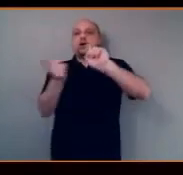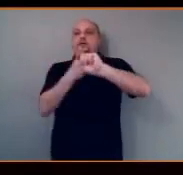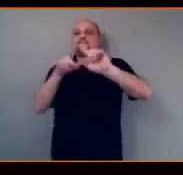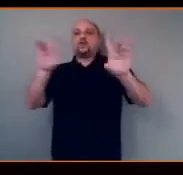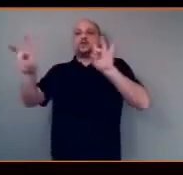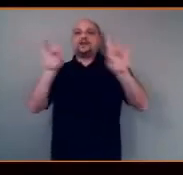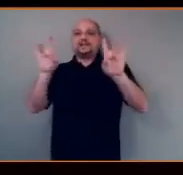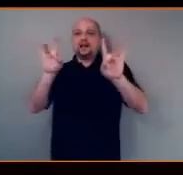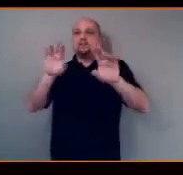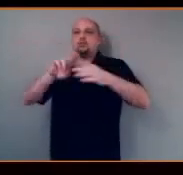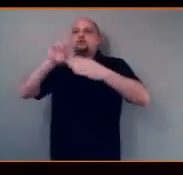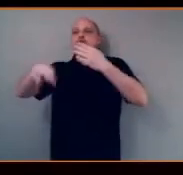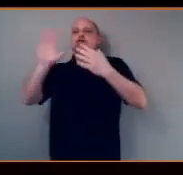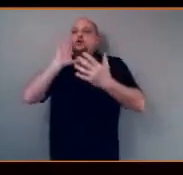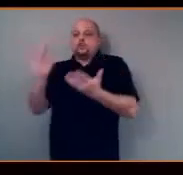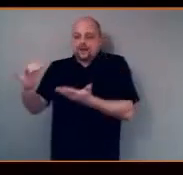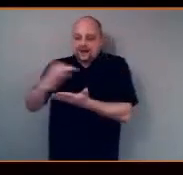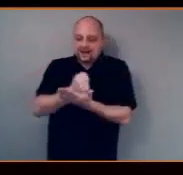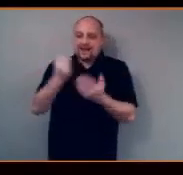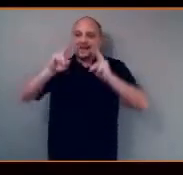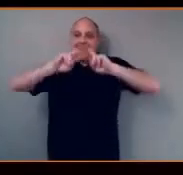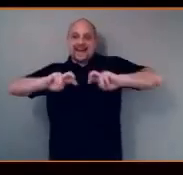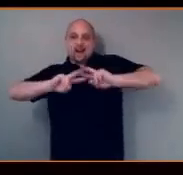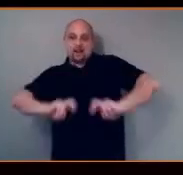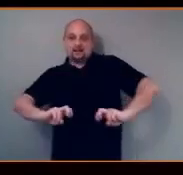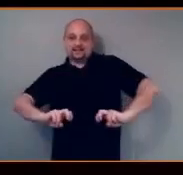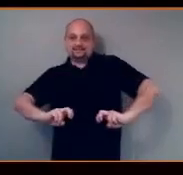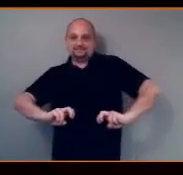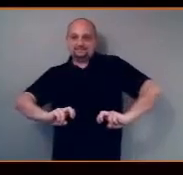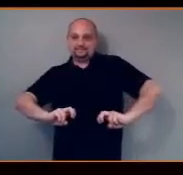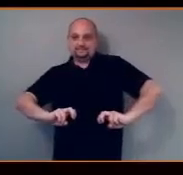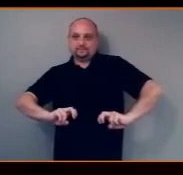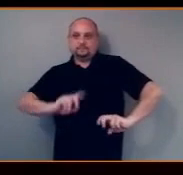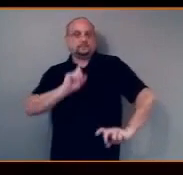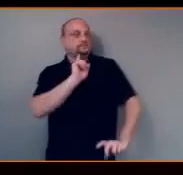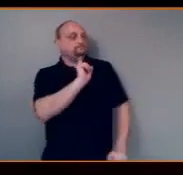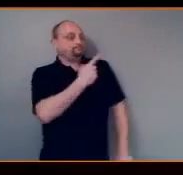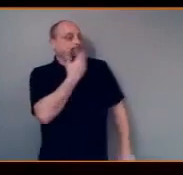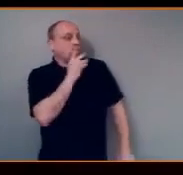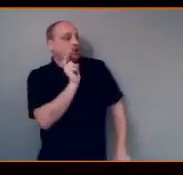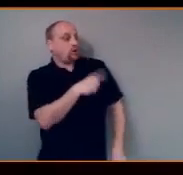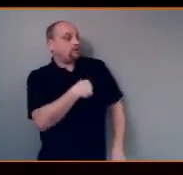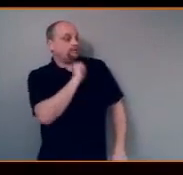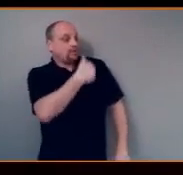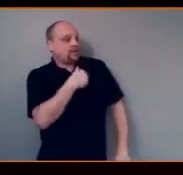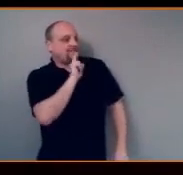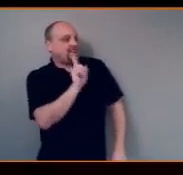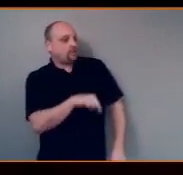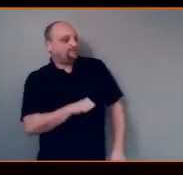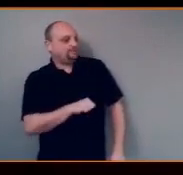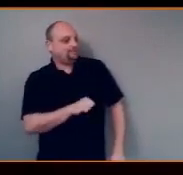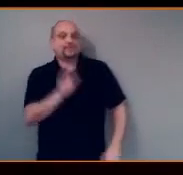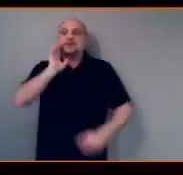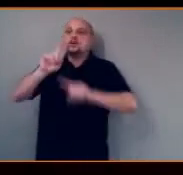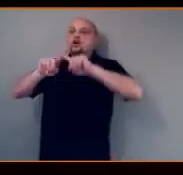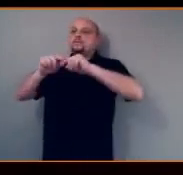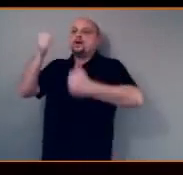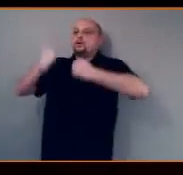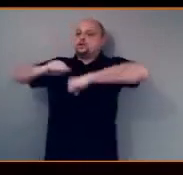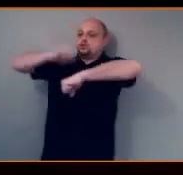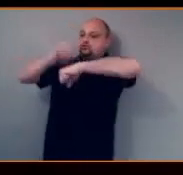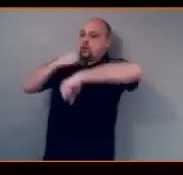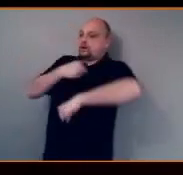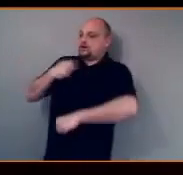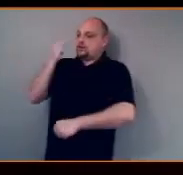and analyzed? Oh, that's a really good question. I don't have an answer to that. It's going to depend on what rocks we see as we